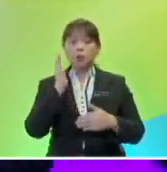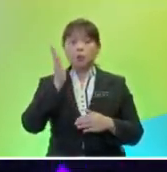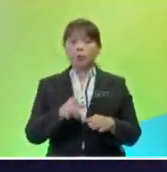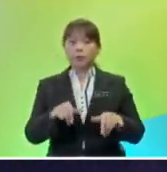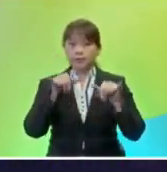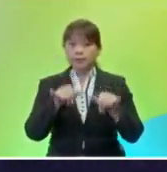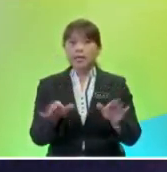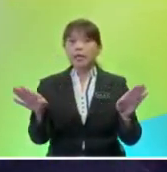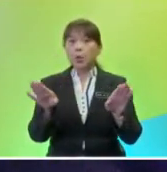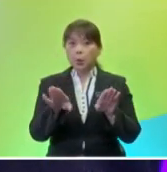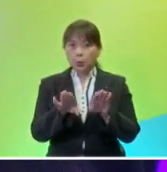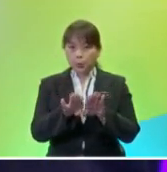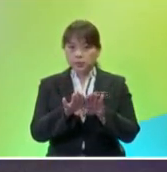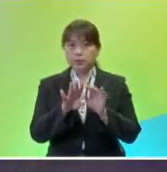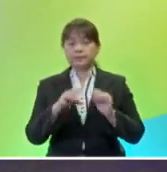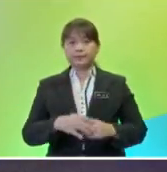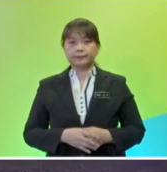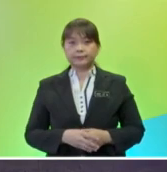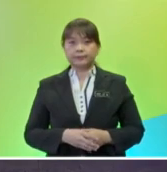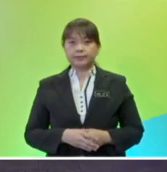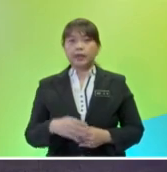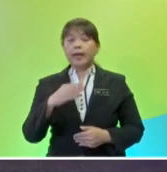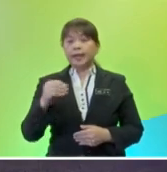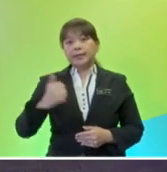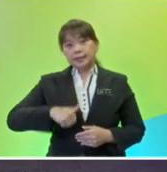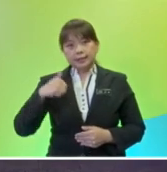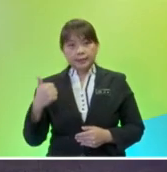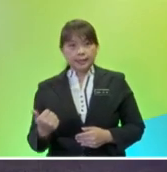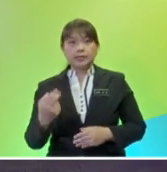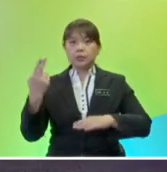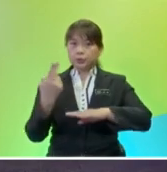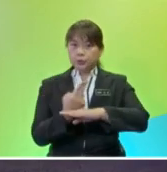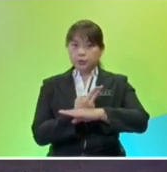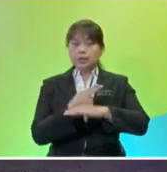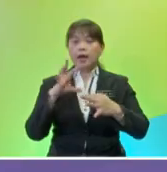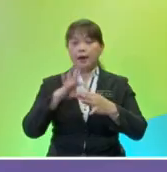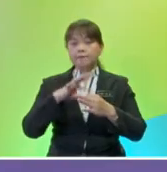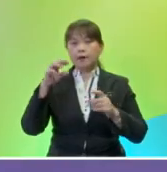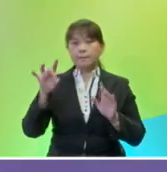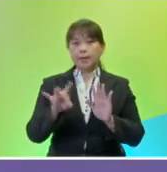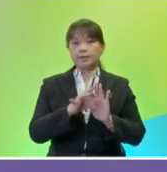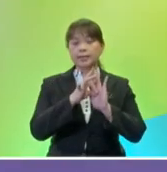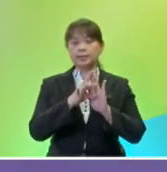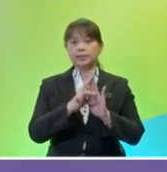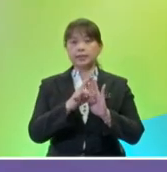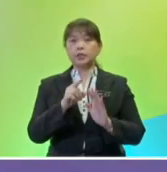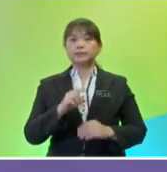It's tight. Yay. All right. And then another use of magnet that we always see